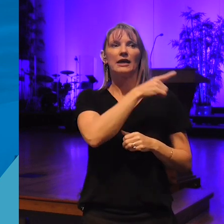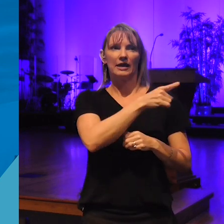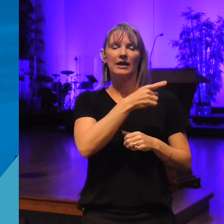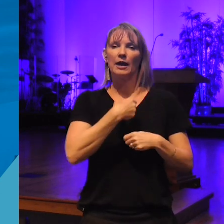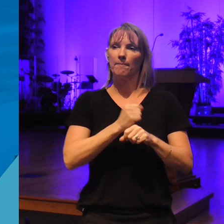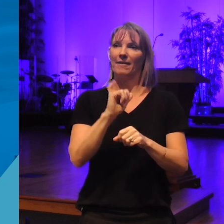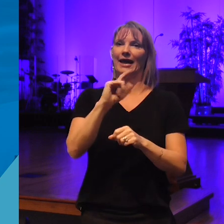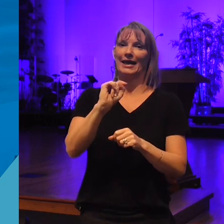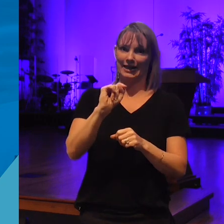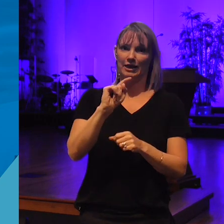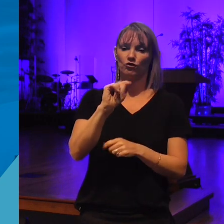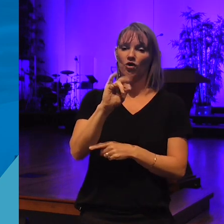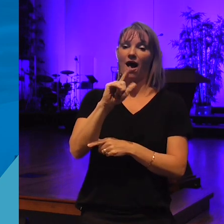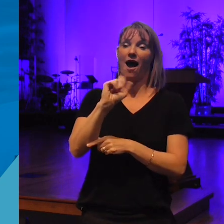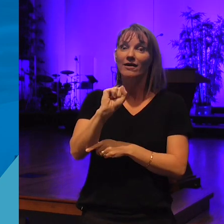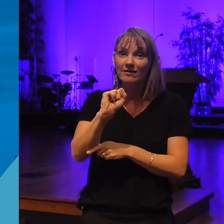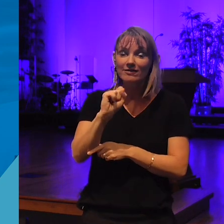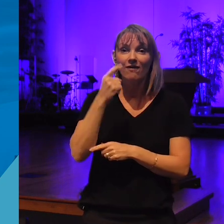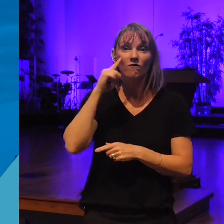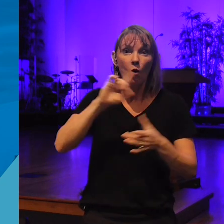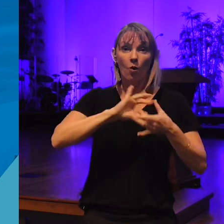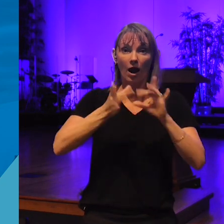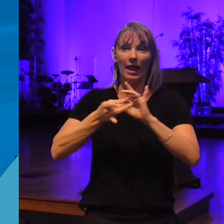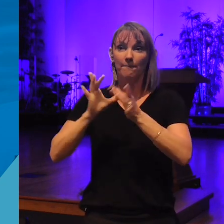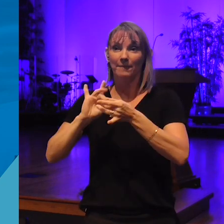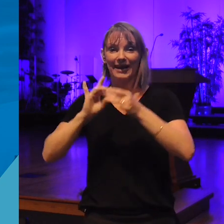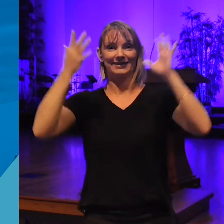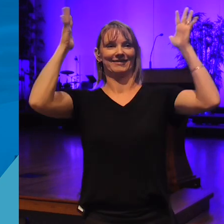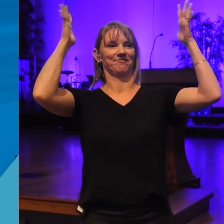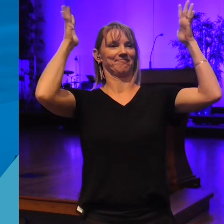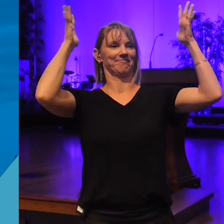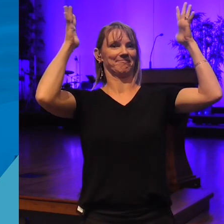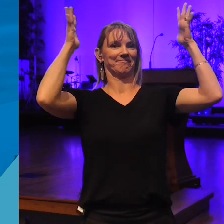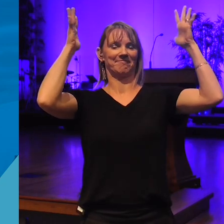to the trials of the Olympics. Yeah.